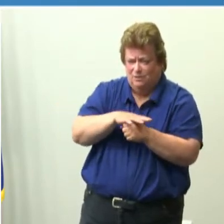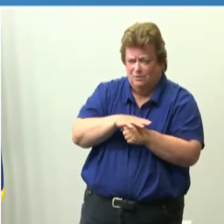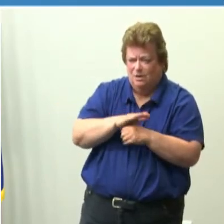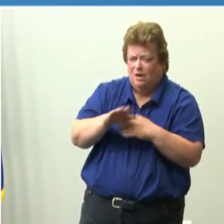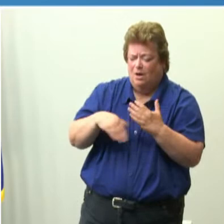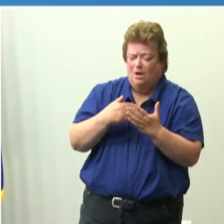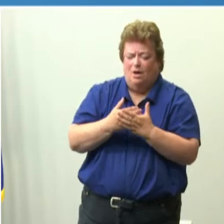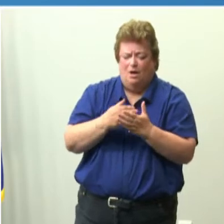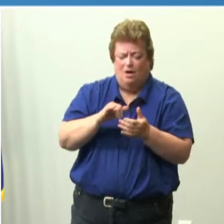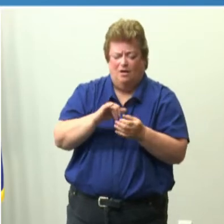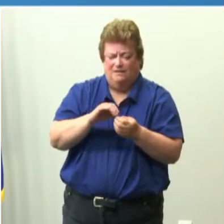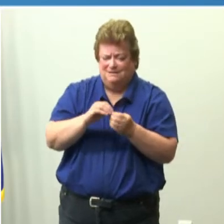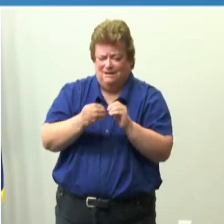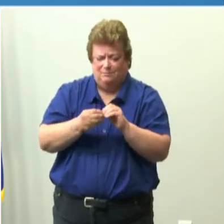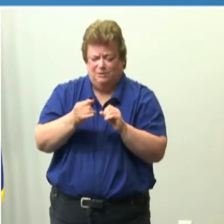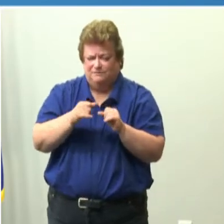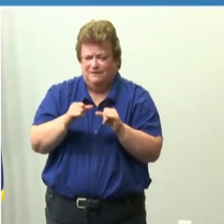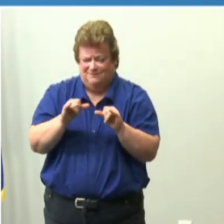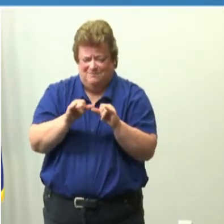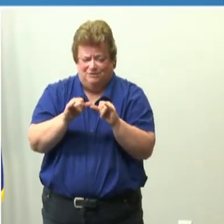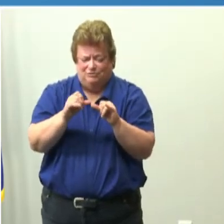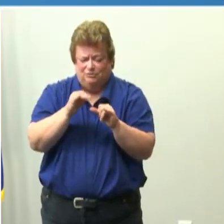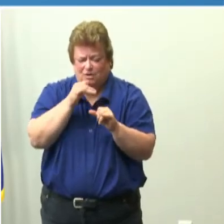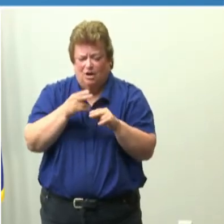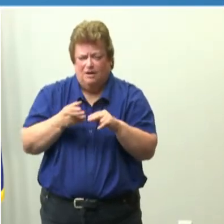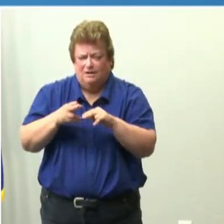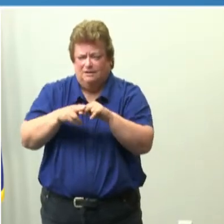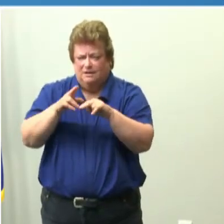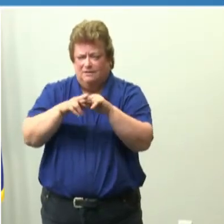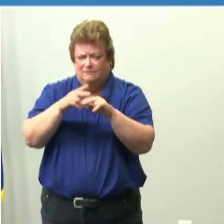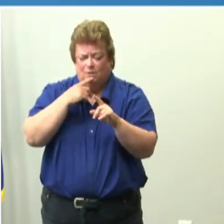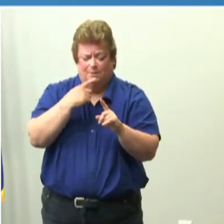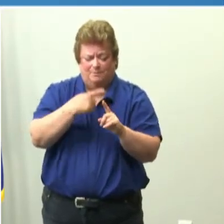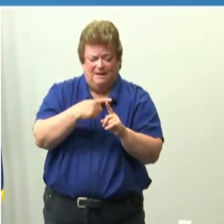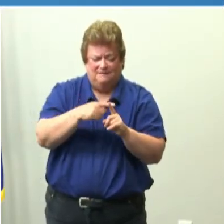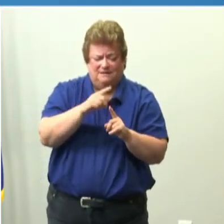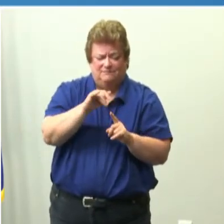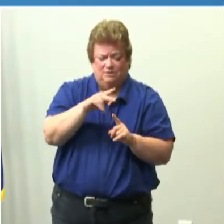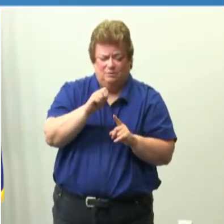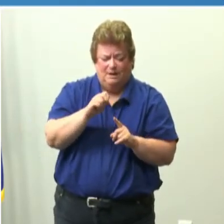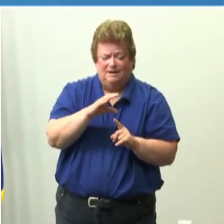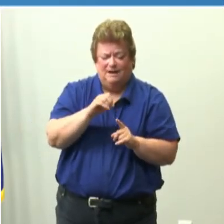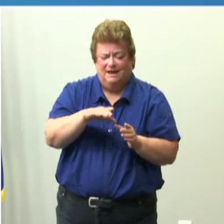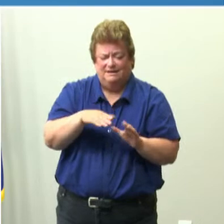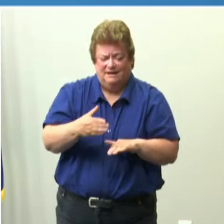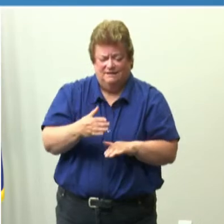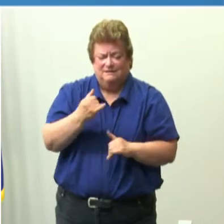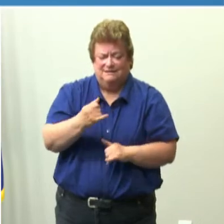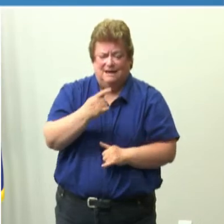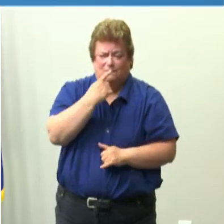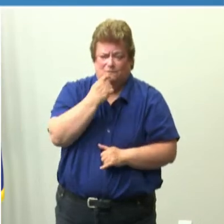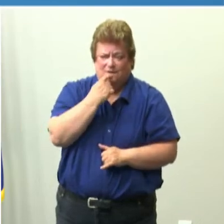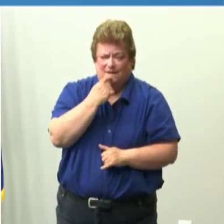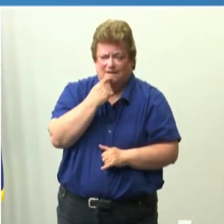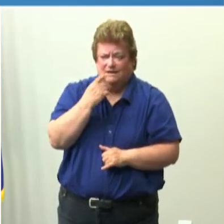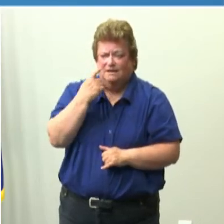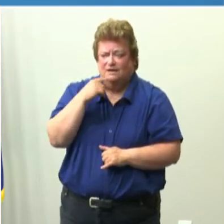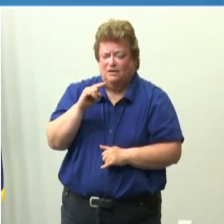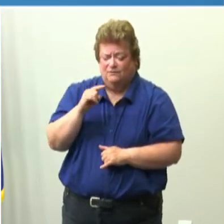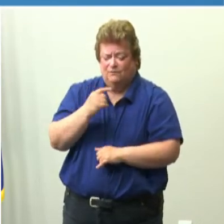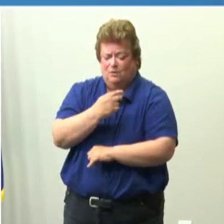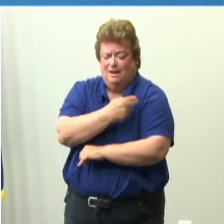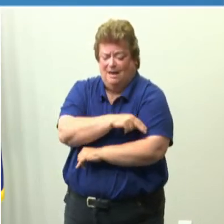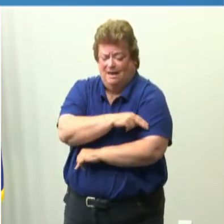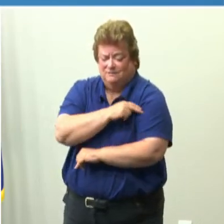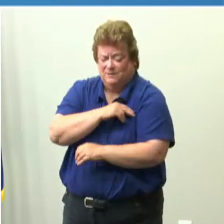moved higher. The metric for positivity rate and deaths is now in the red. The case rate and healthcare system